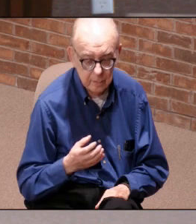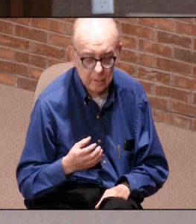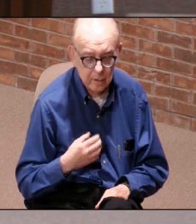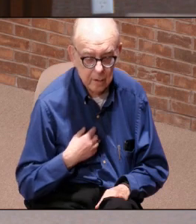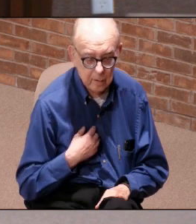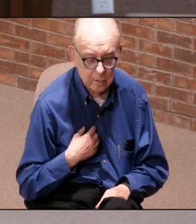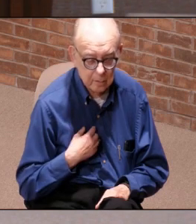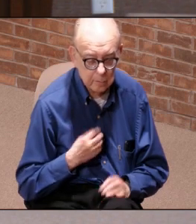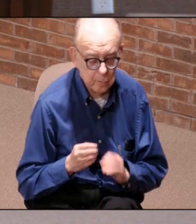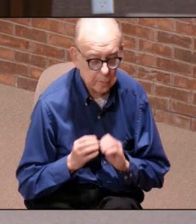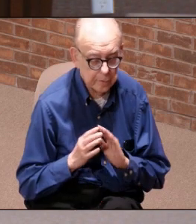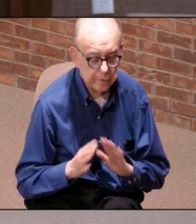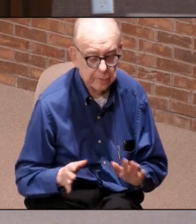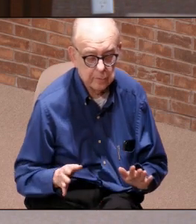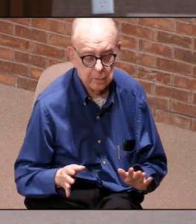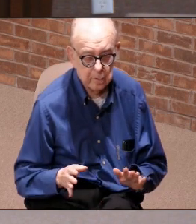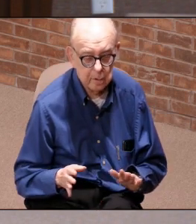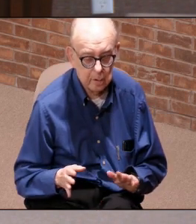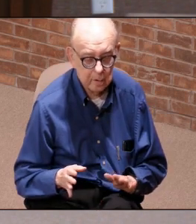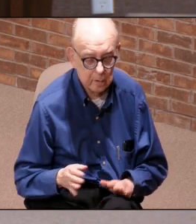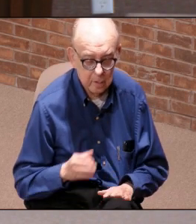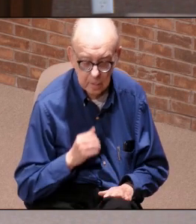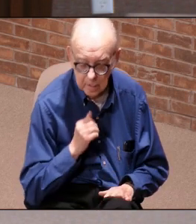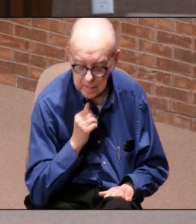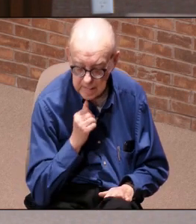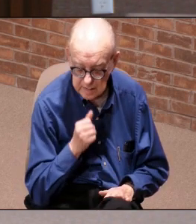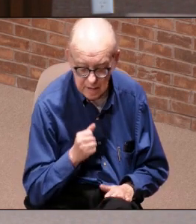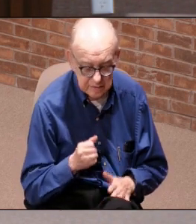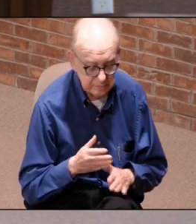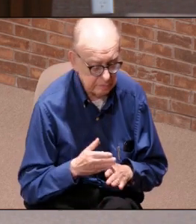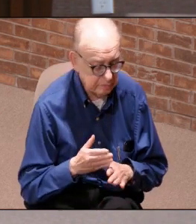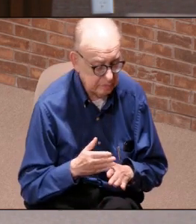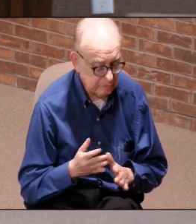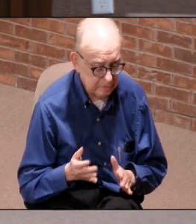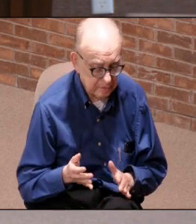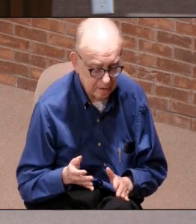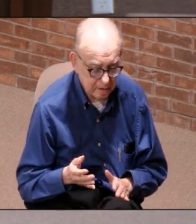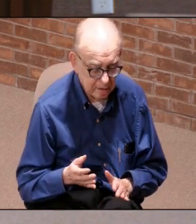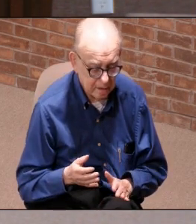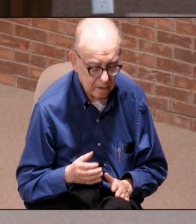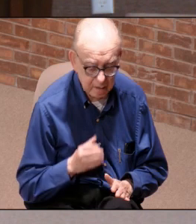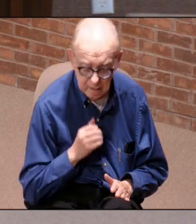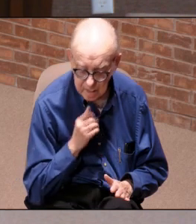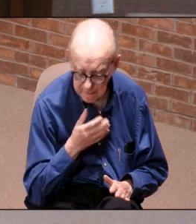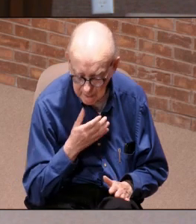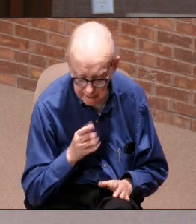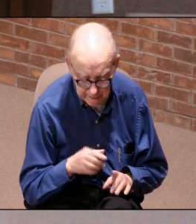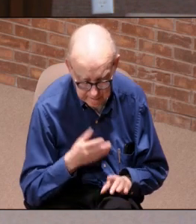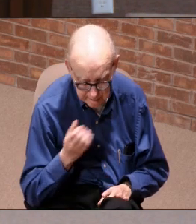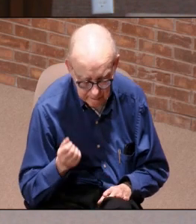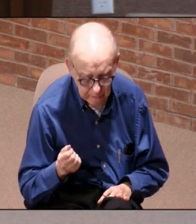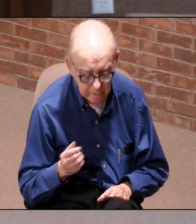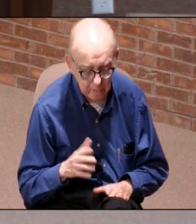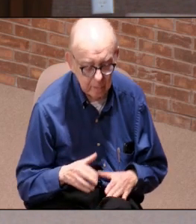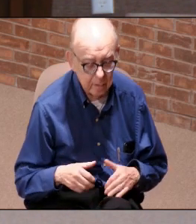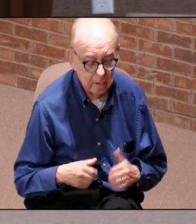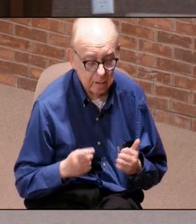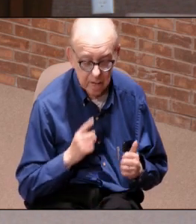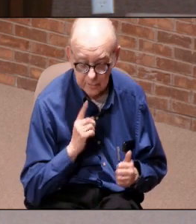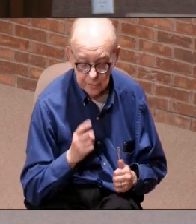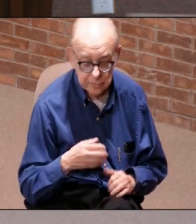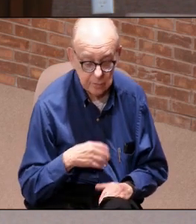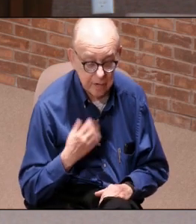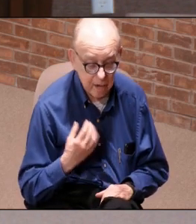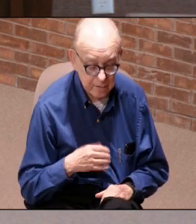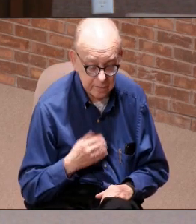I was more peaceful. I was not as agitated, not as angry, and life was awesome.